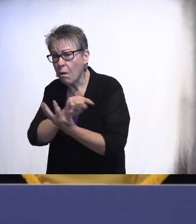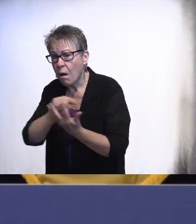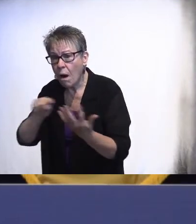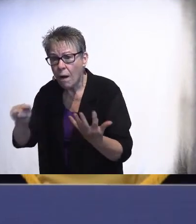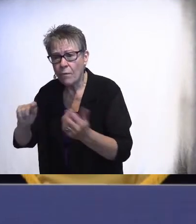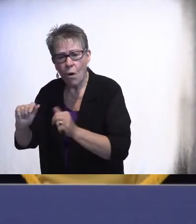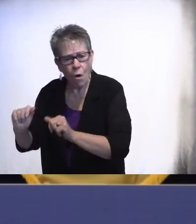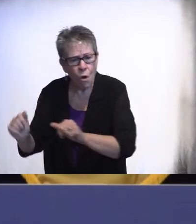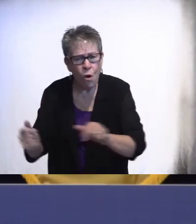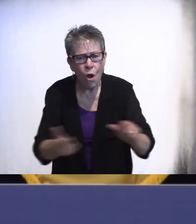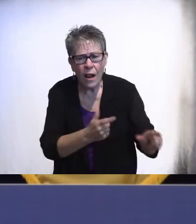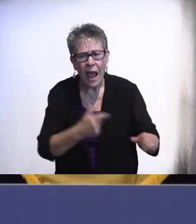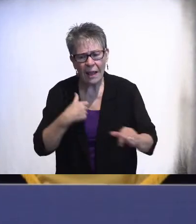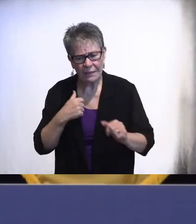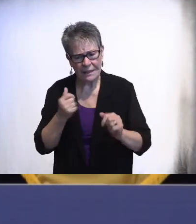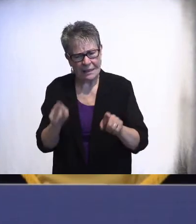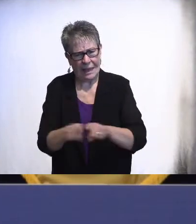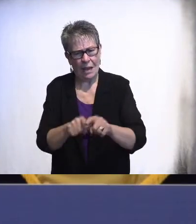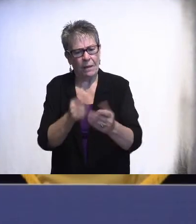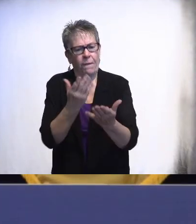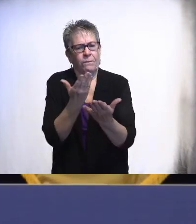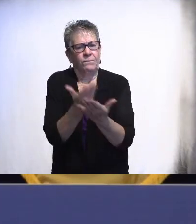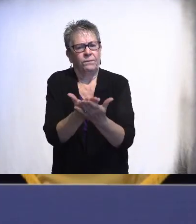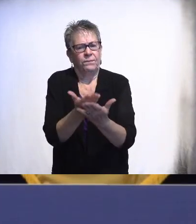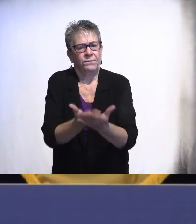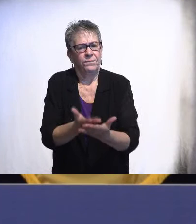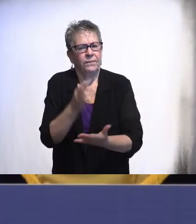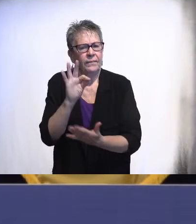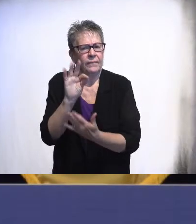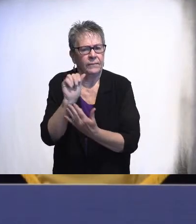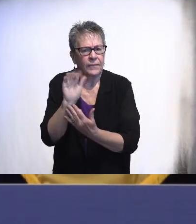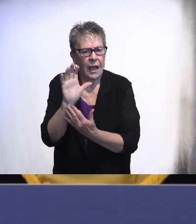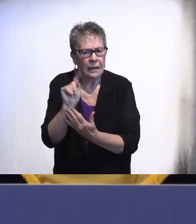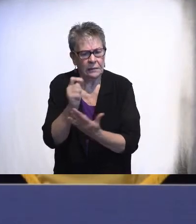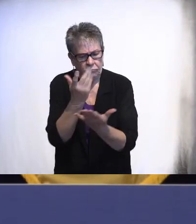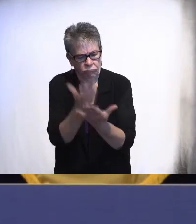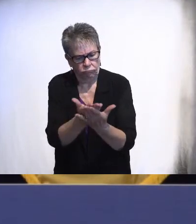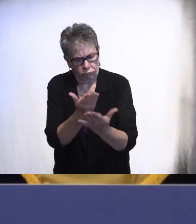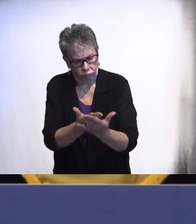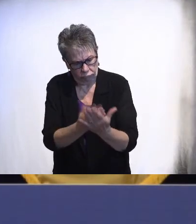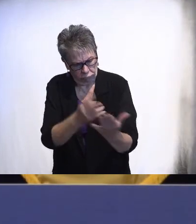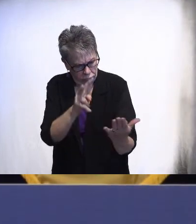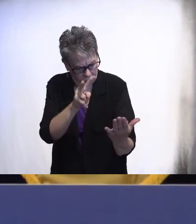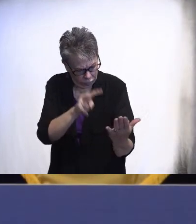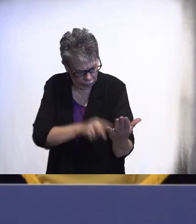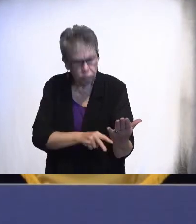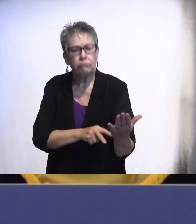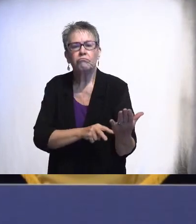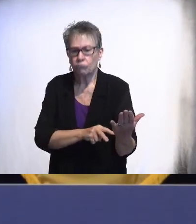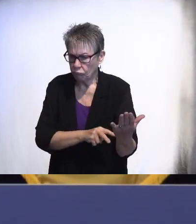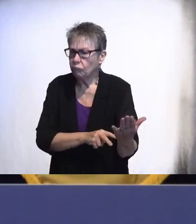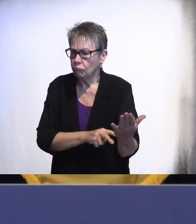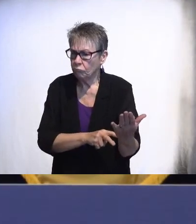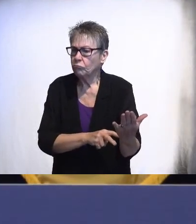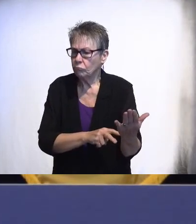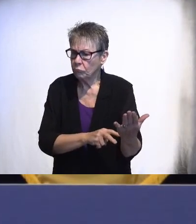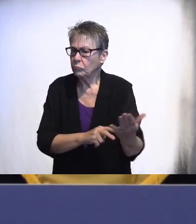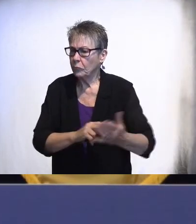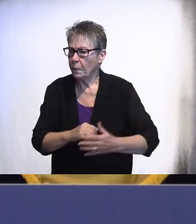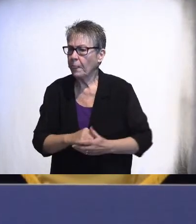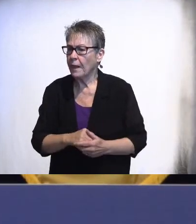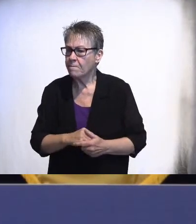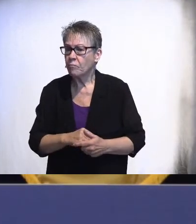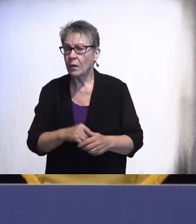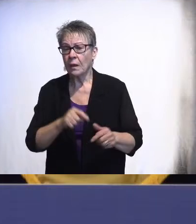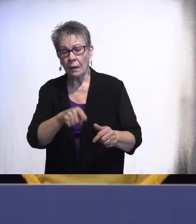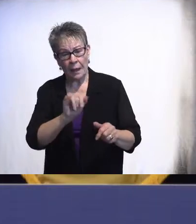But we're not into labels. If it's a high quality, top performing school,